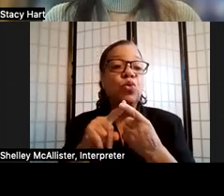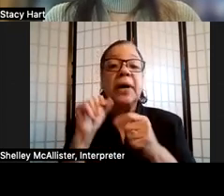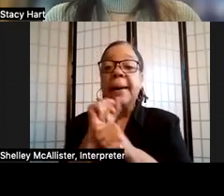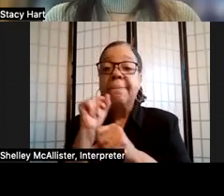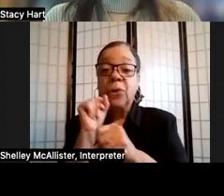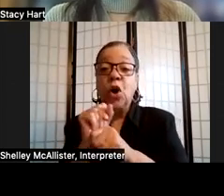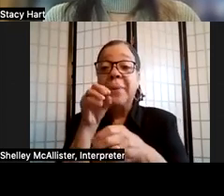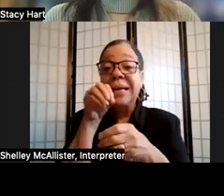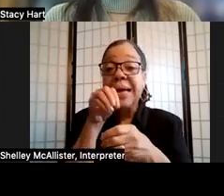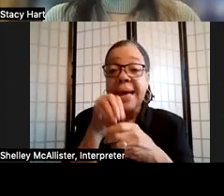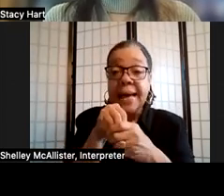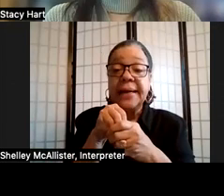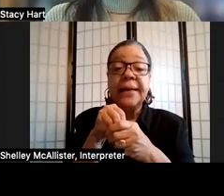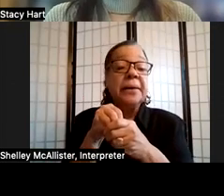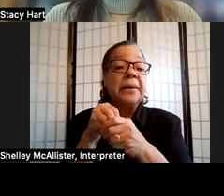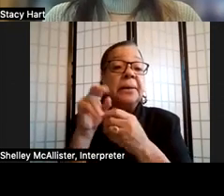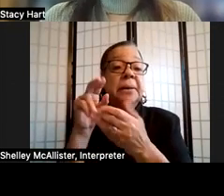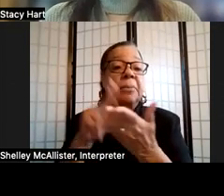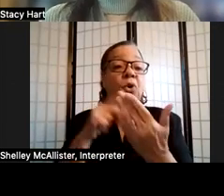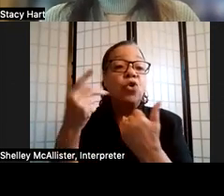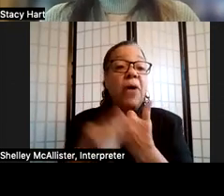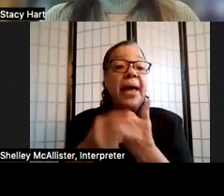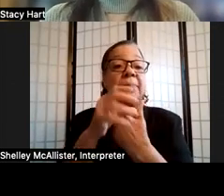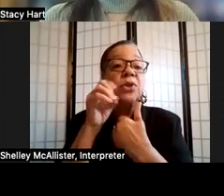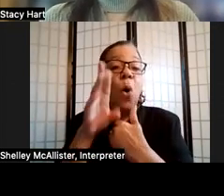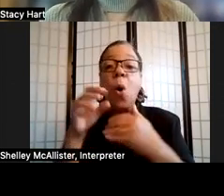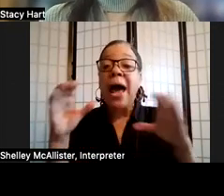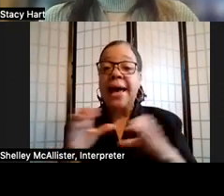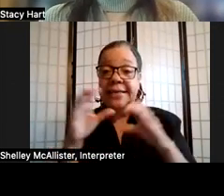in programs or activities.